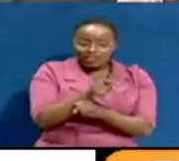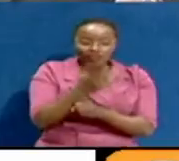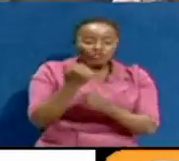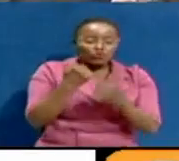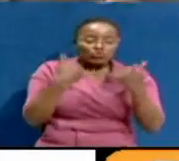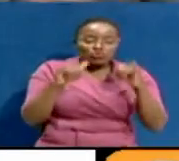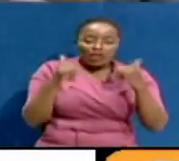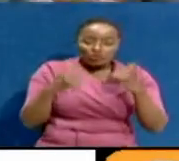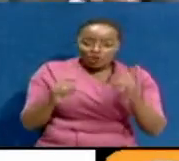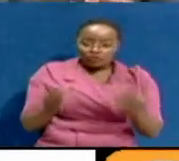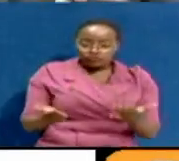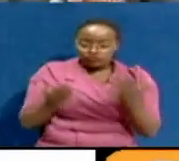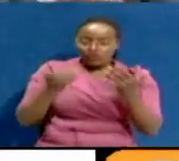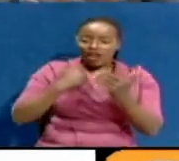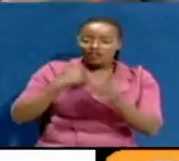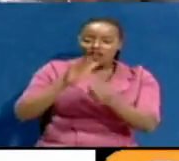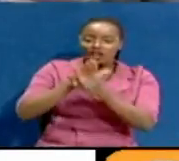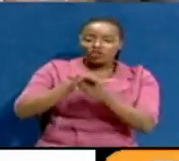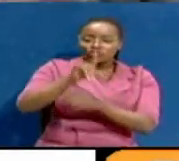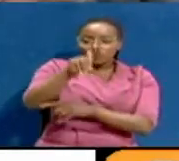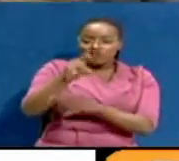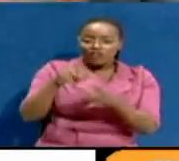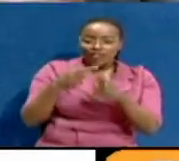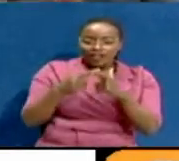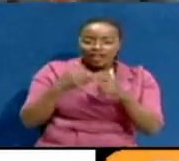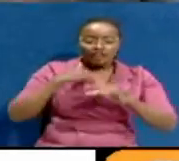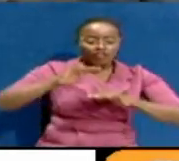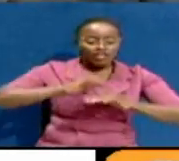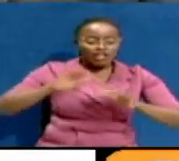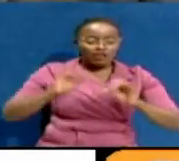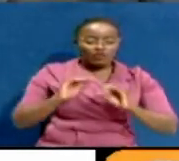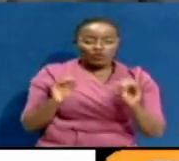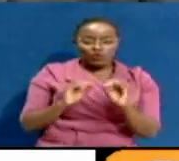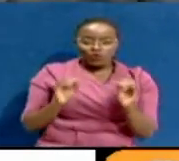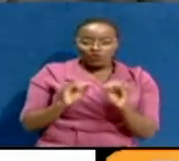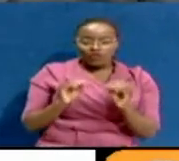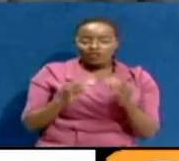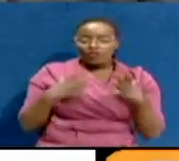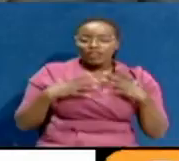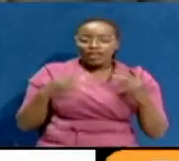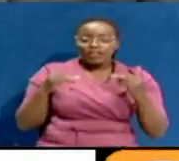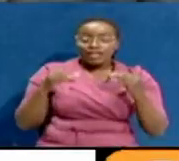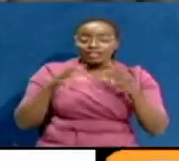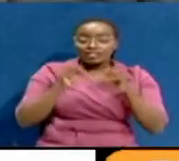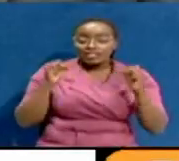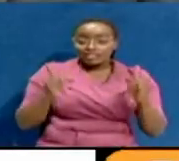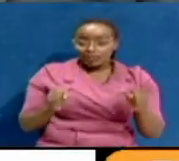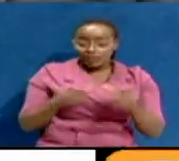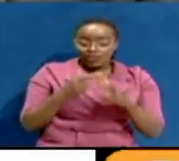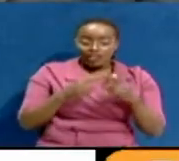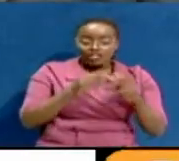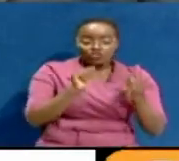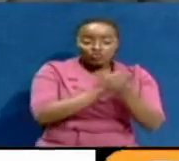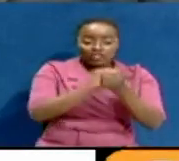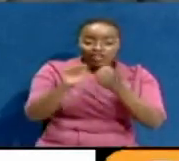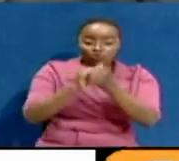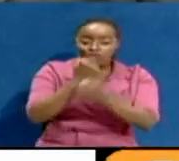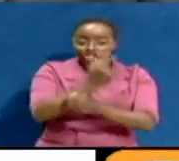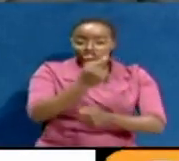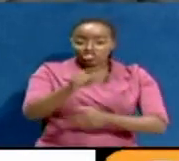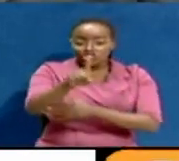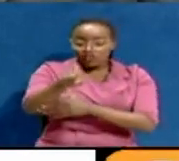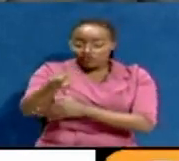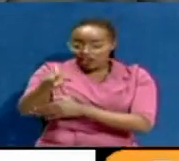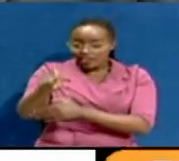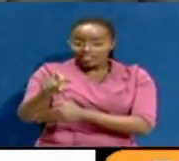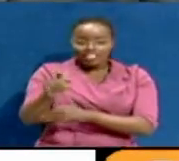overwhelmed, you get a lot of virus, then of course you do not have enough of an immune system to kill every single one of the